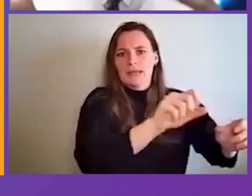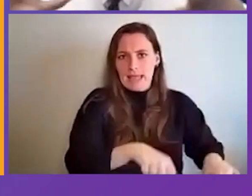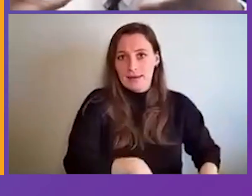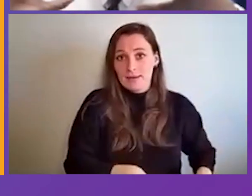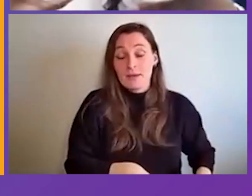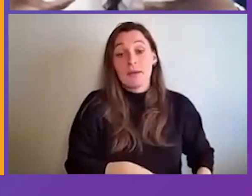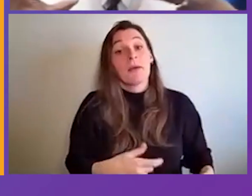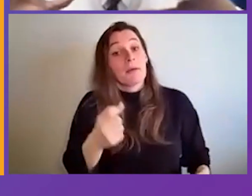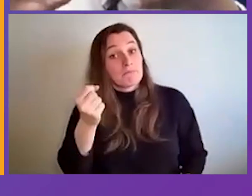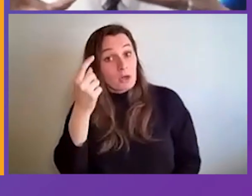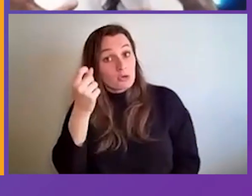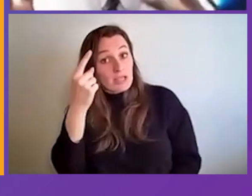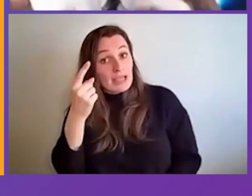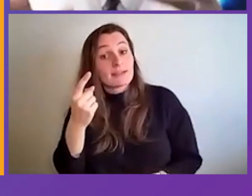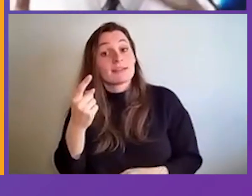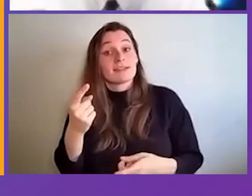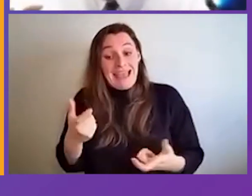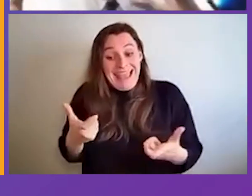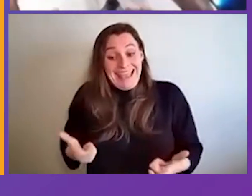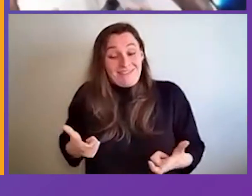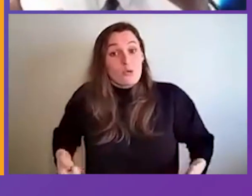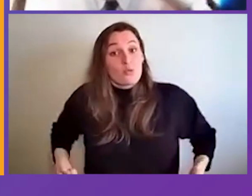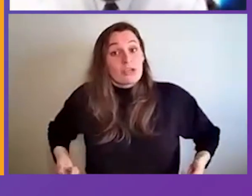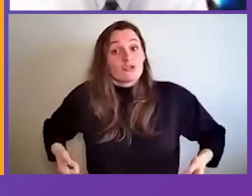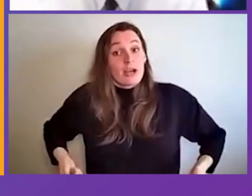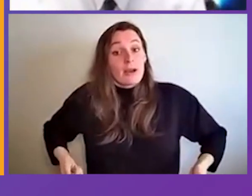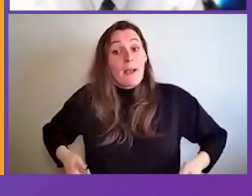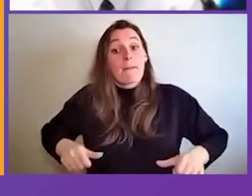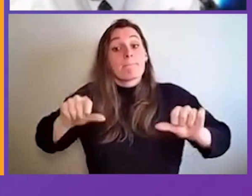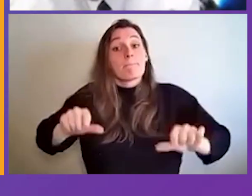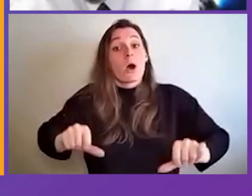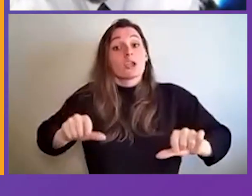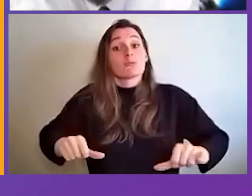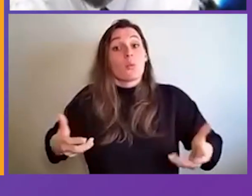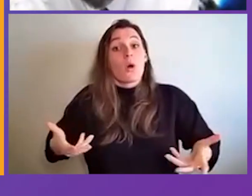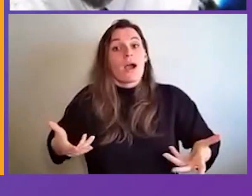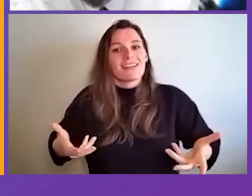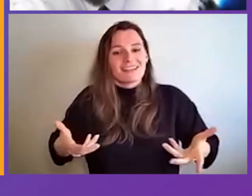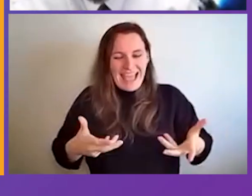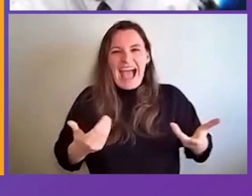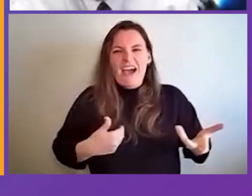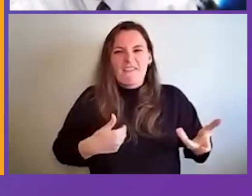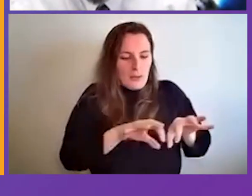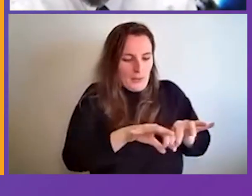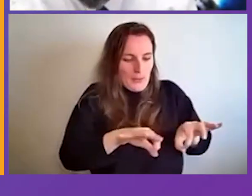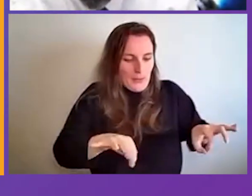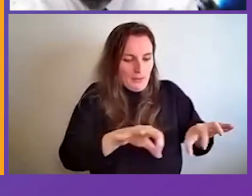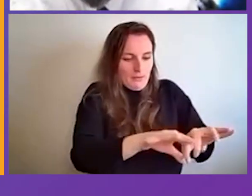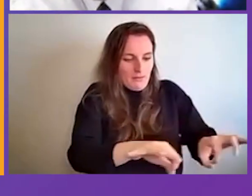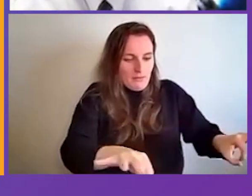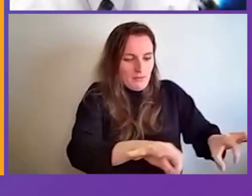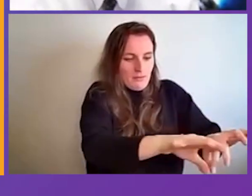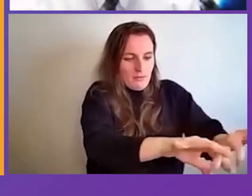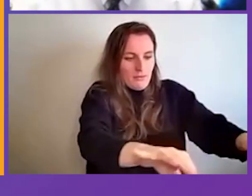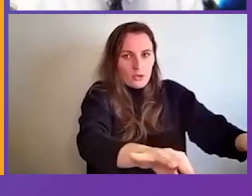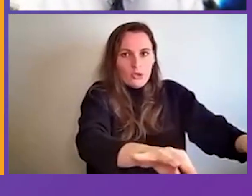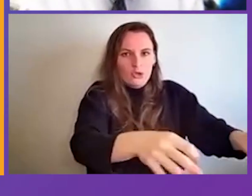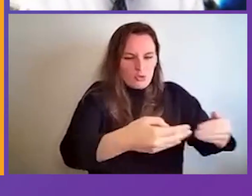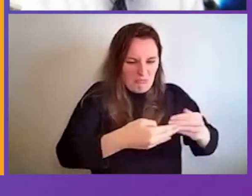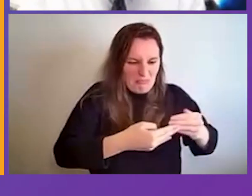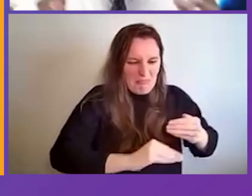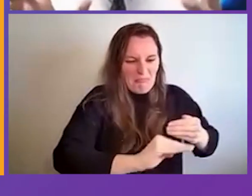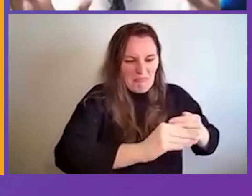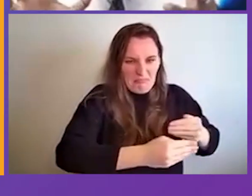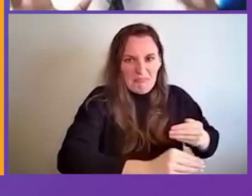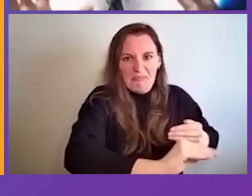heavy wheelchairs, the wheels have a chance to sink between the rollers of these belts, and it is probably one of the causes